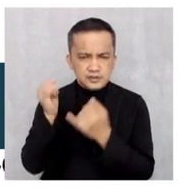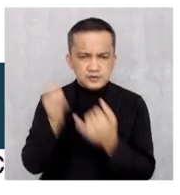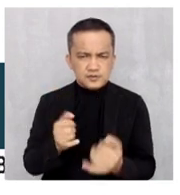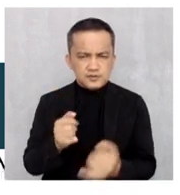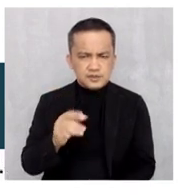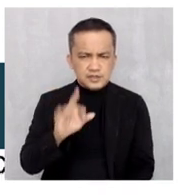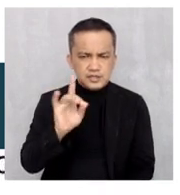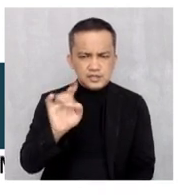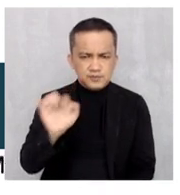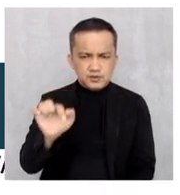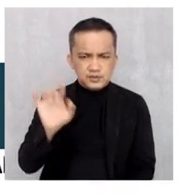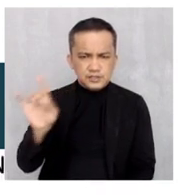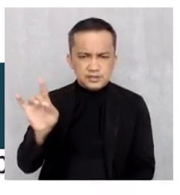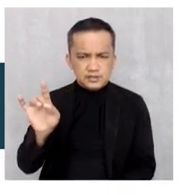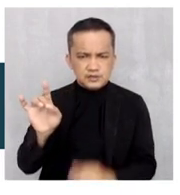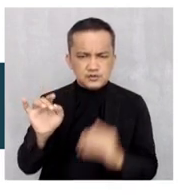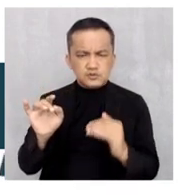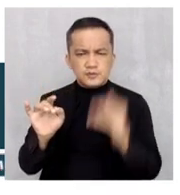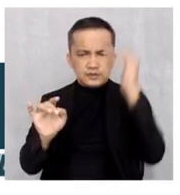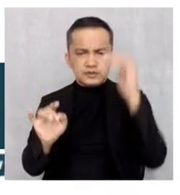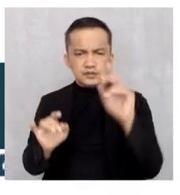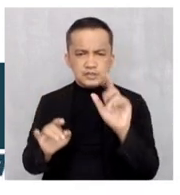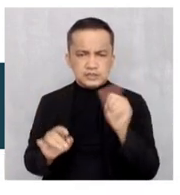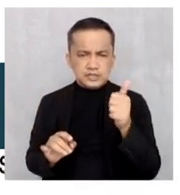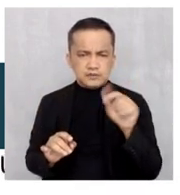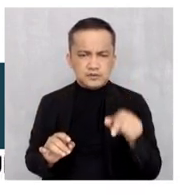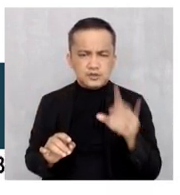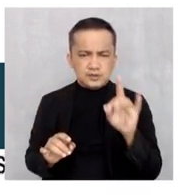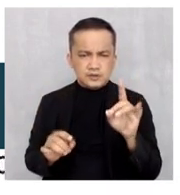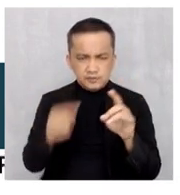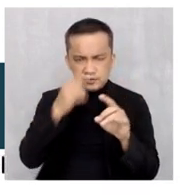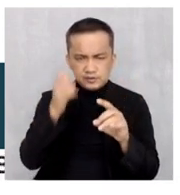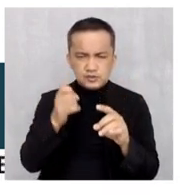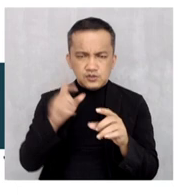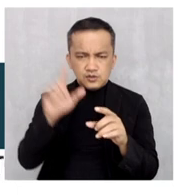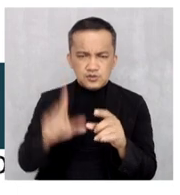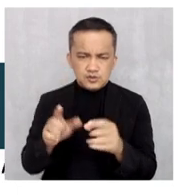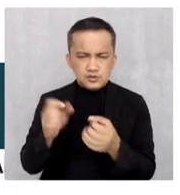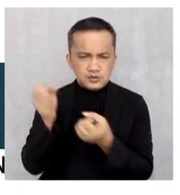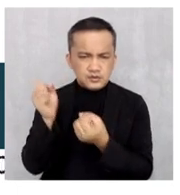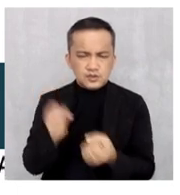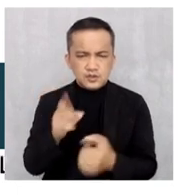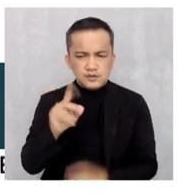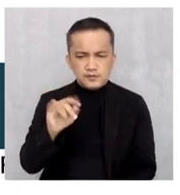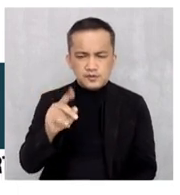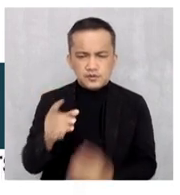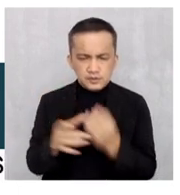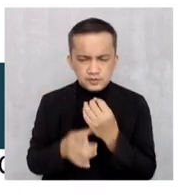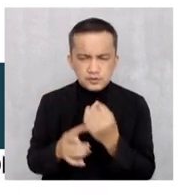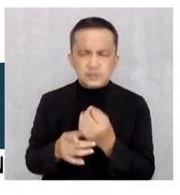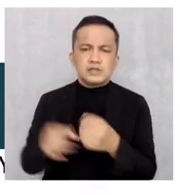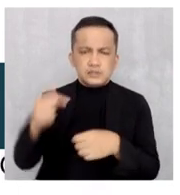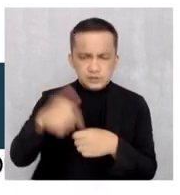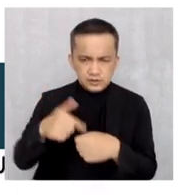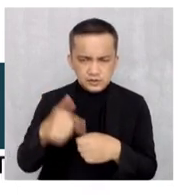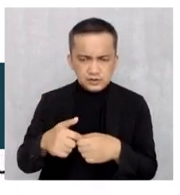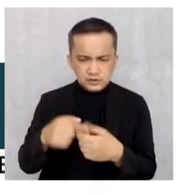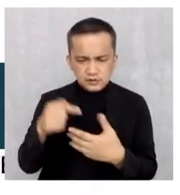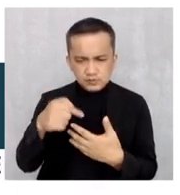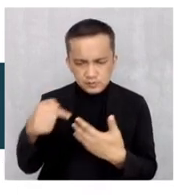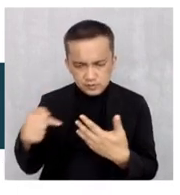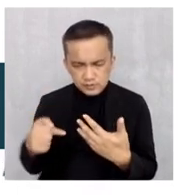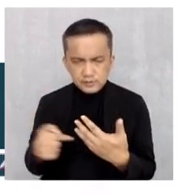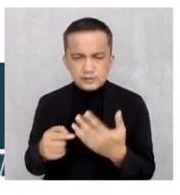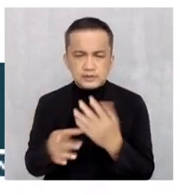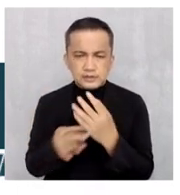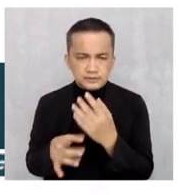to $10.8 billion, dragged by lower shipments in mineral fuels, lubricants, and related materials.